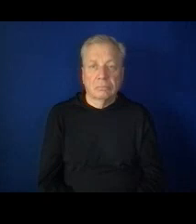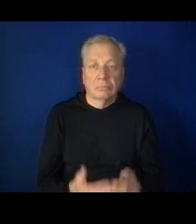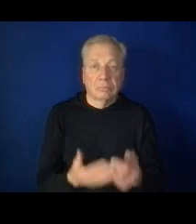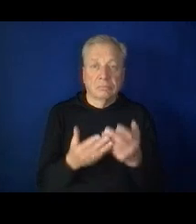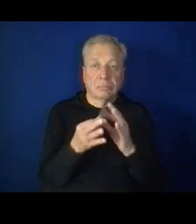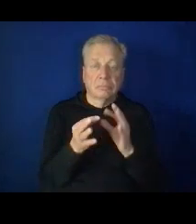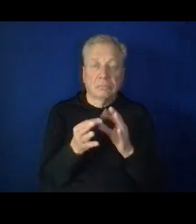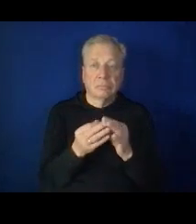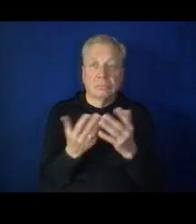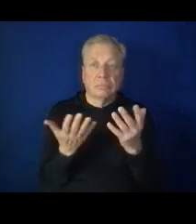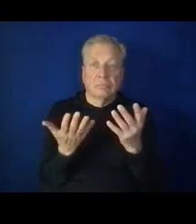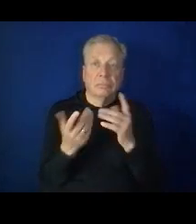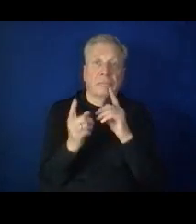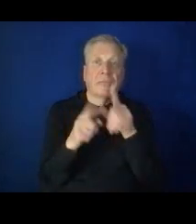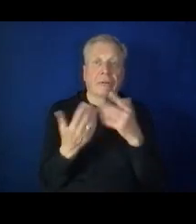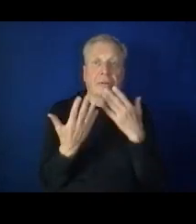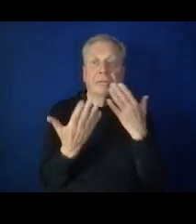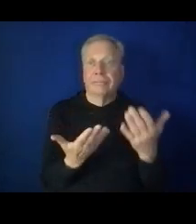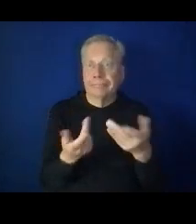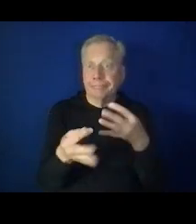Thank you.